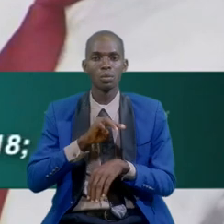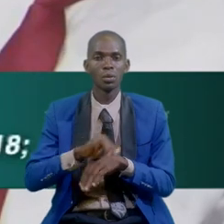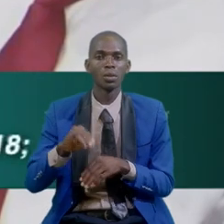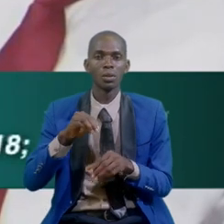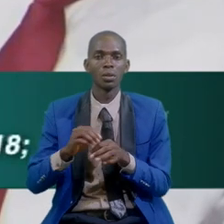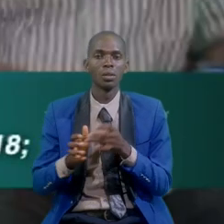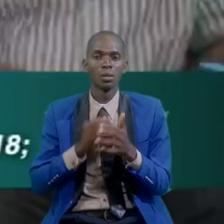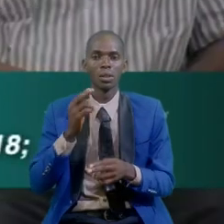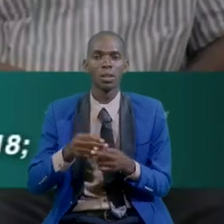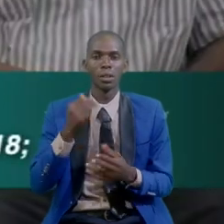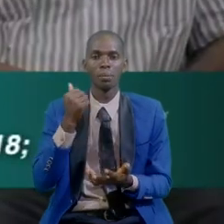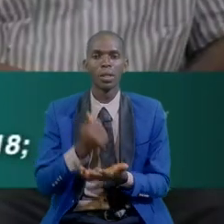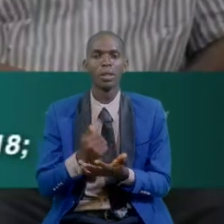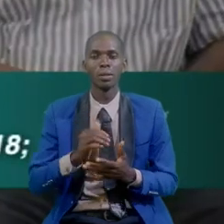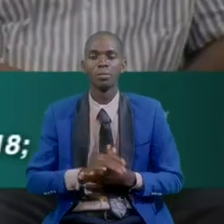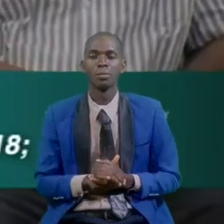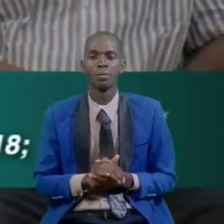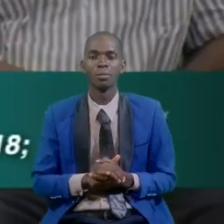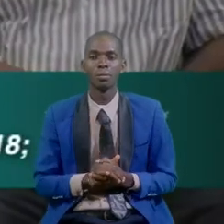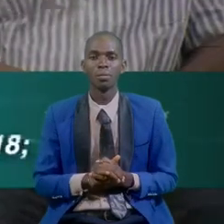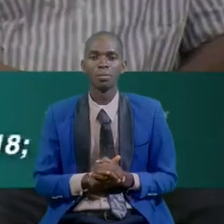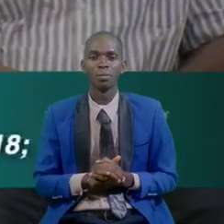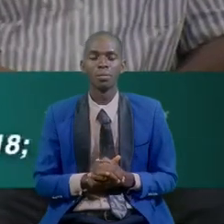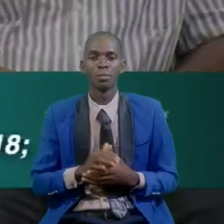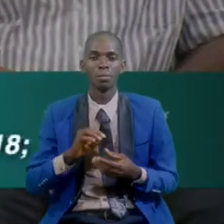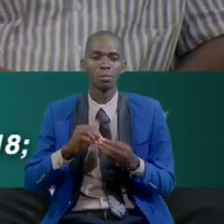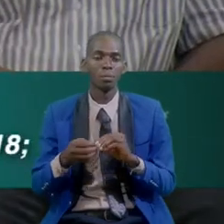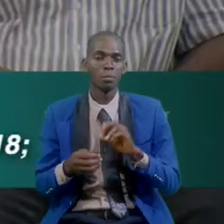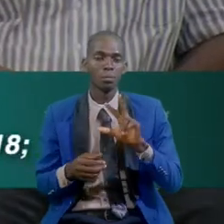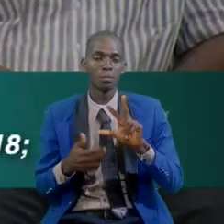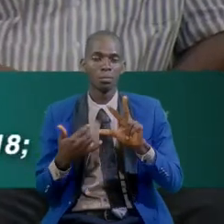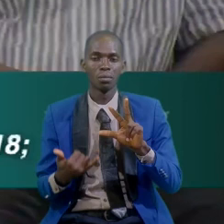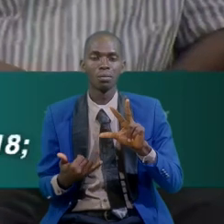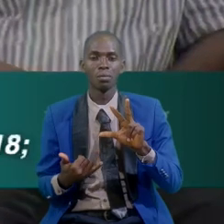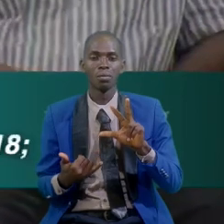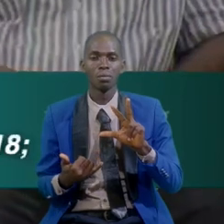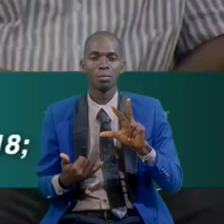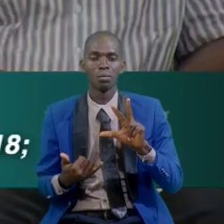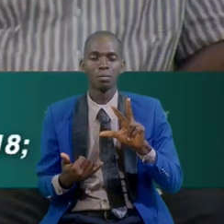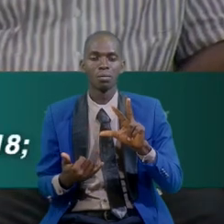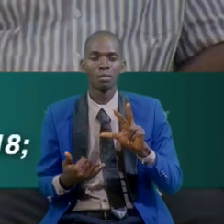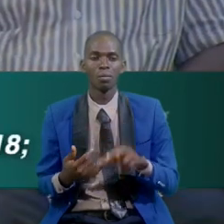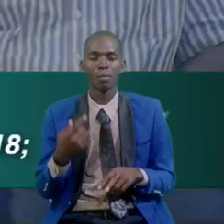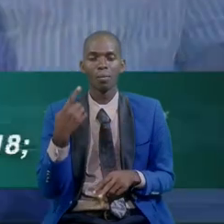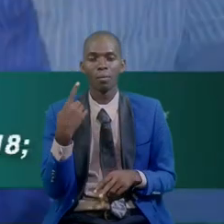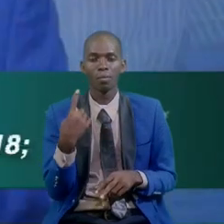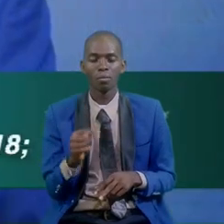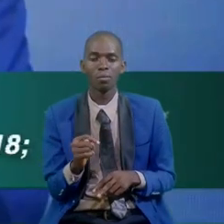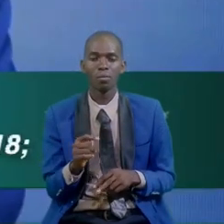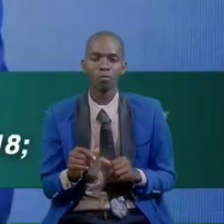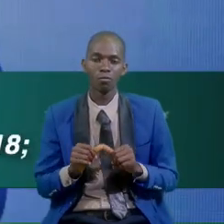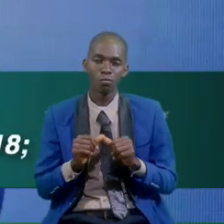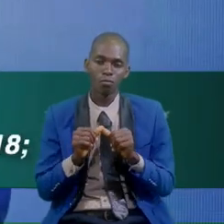Jesus' name. Look at number three now. Number three, the importunity of